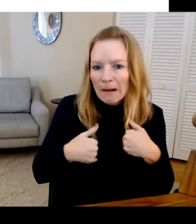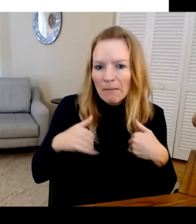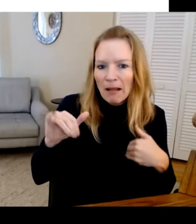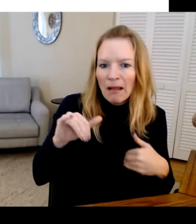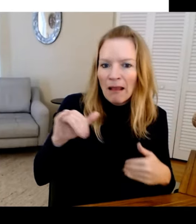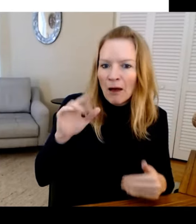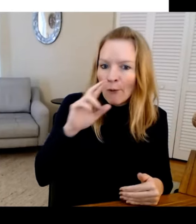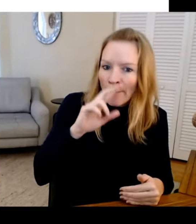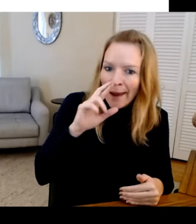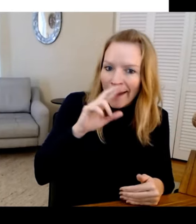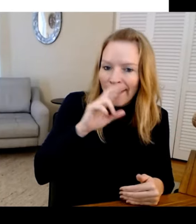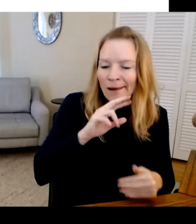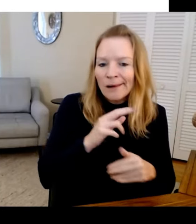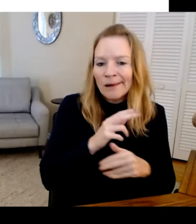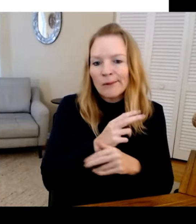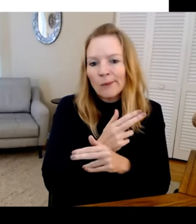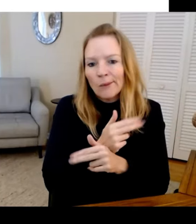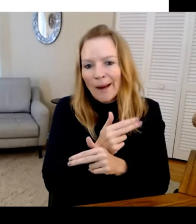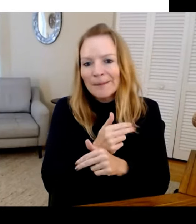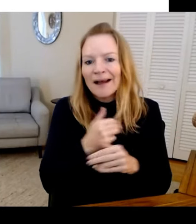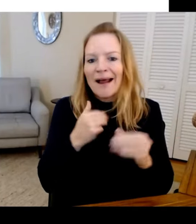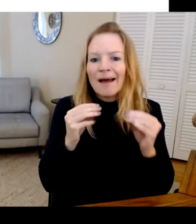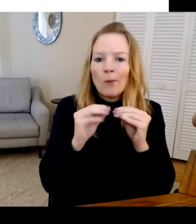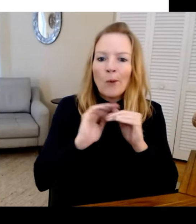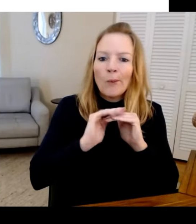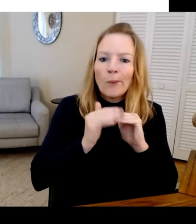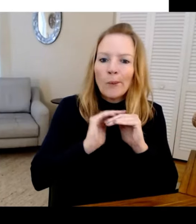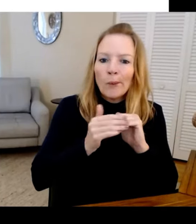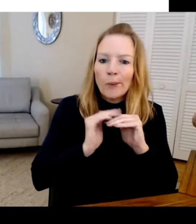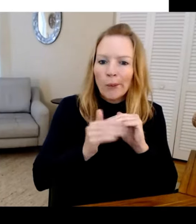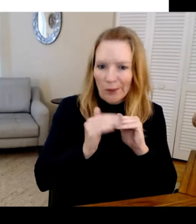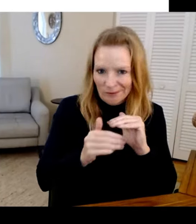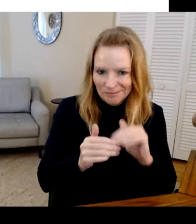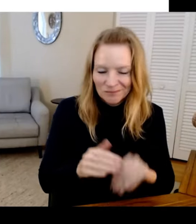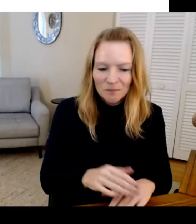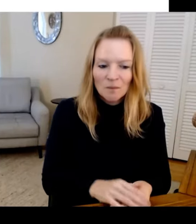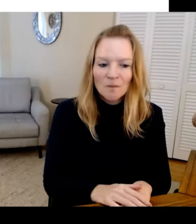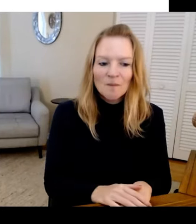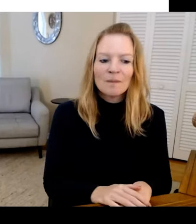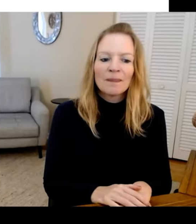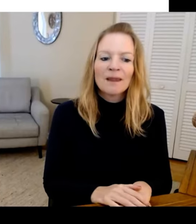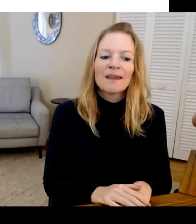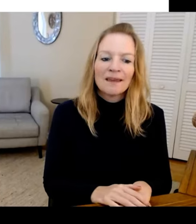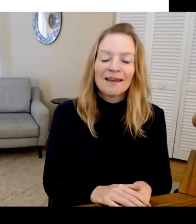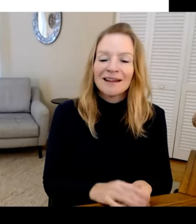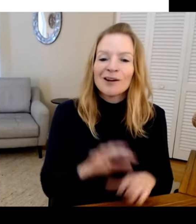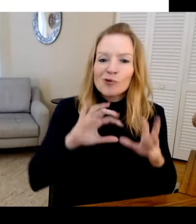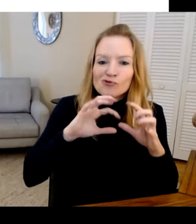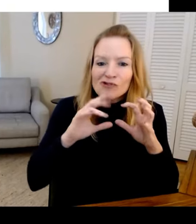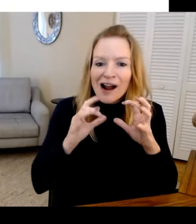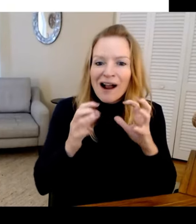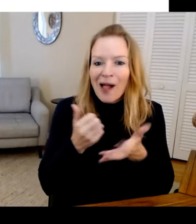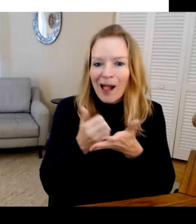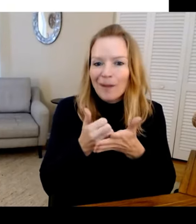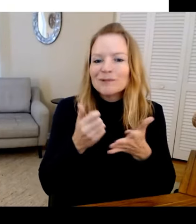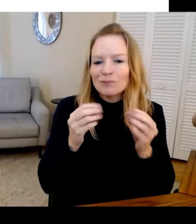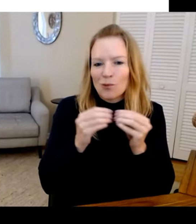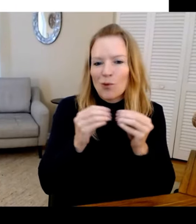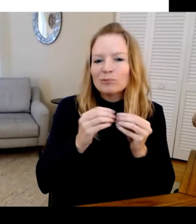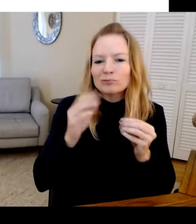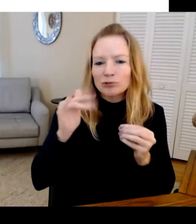More simple, basic animals like rats or rabbits have more smooth brains.